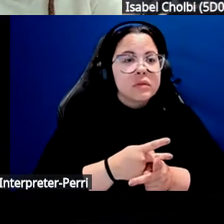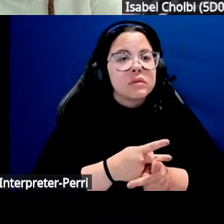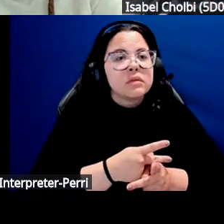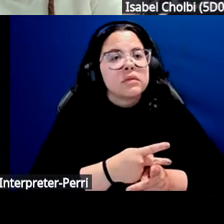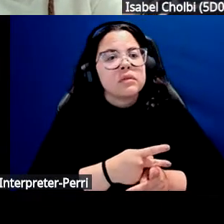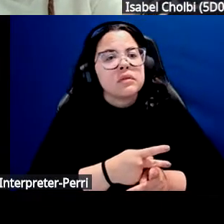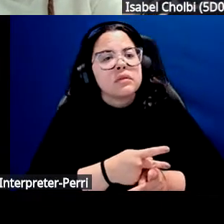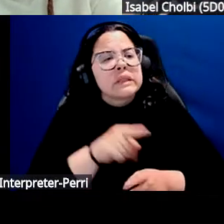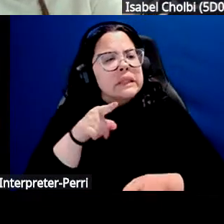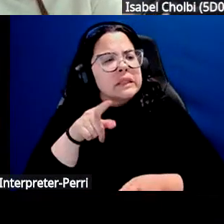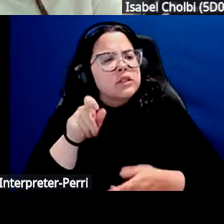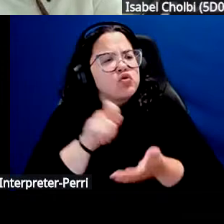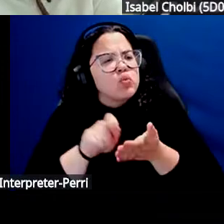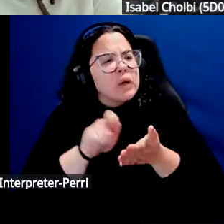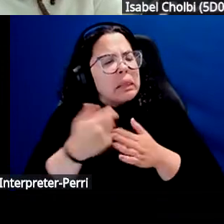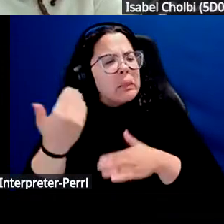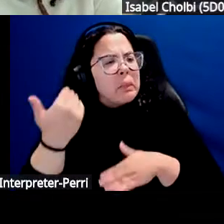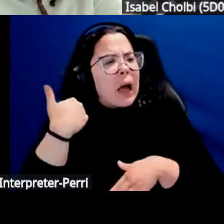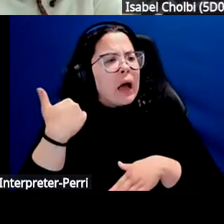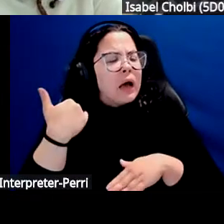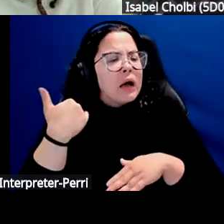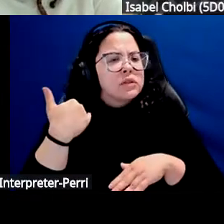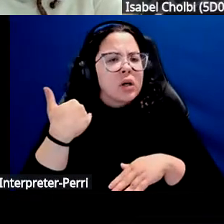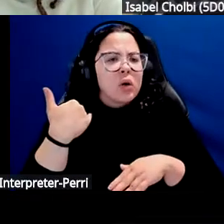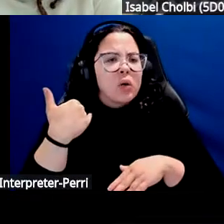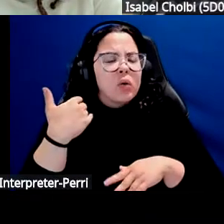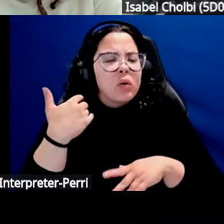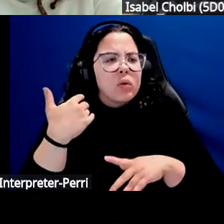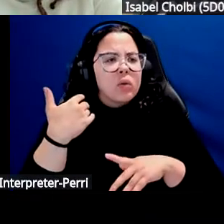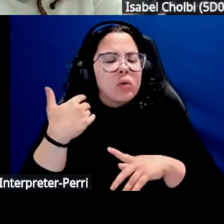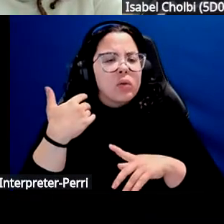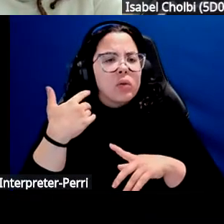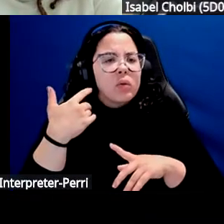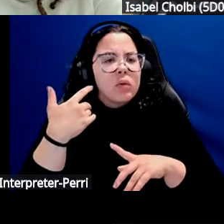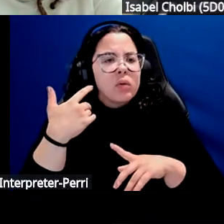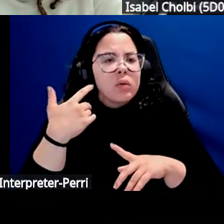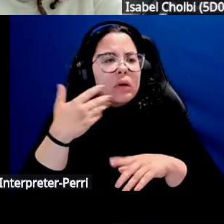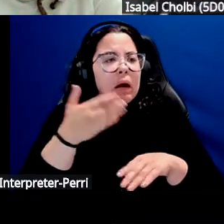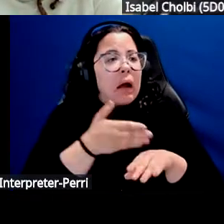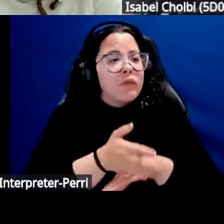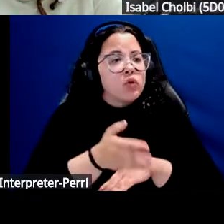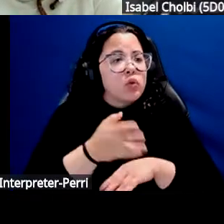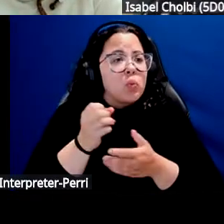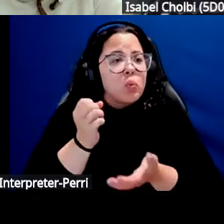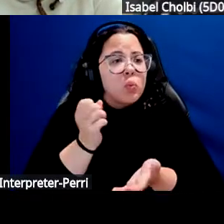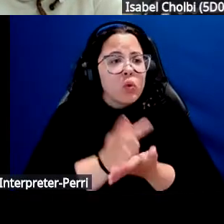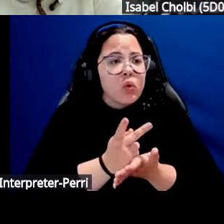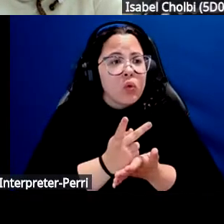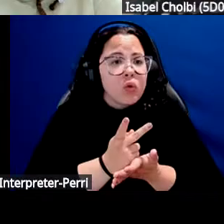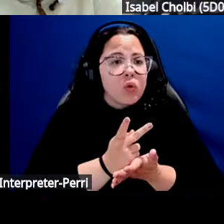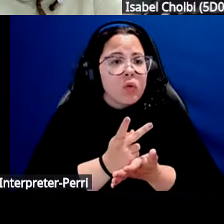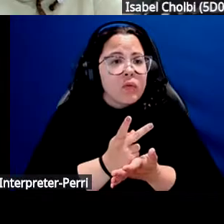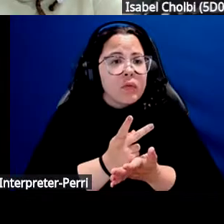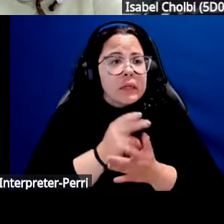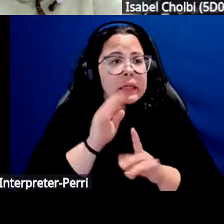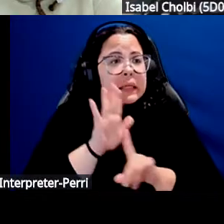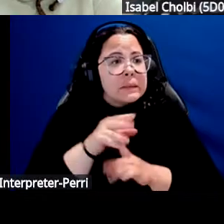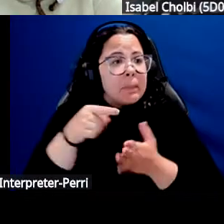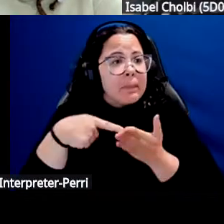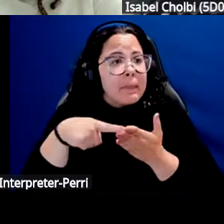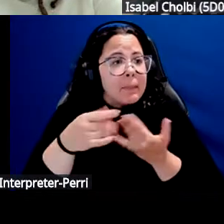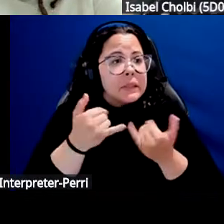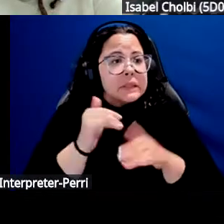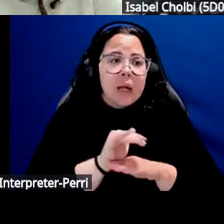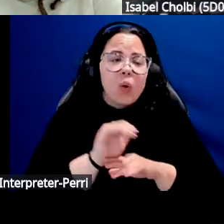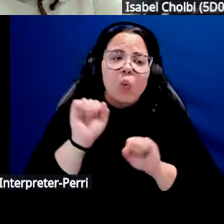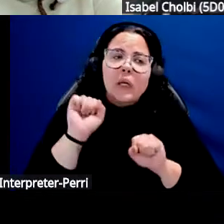invoices in the past, so I okay, think after approving his payment tonight, we can